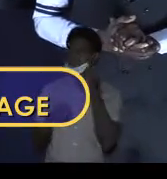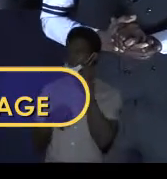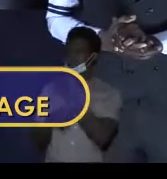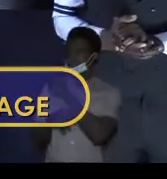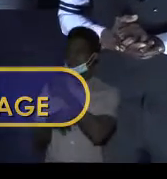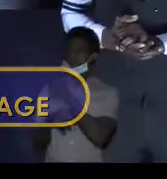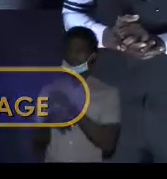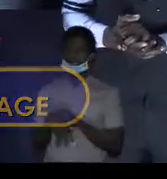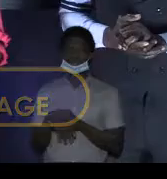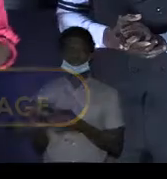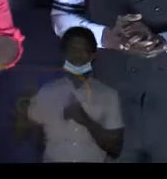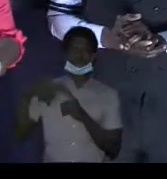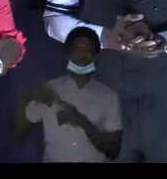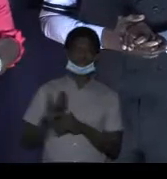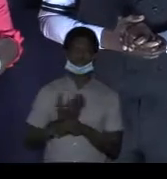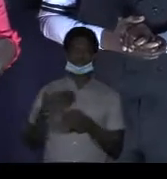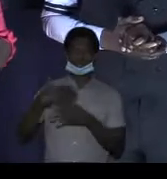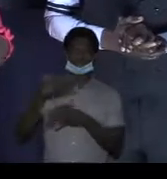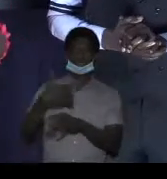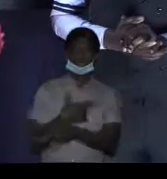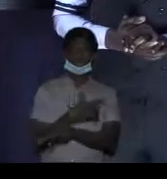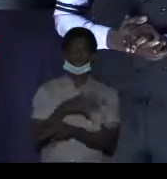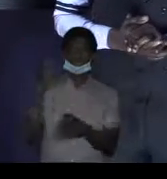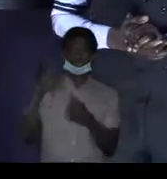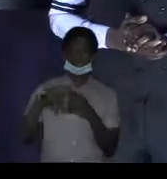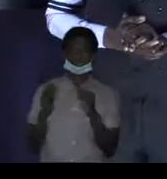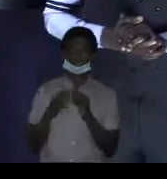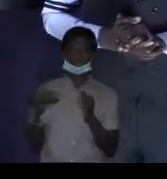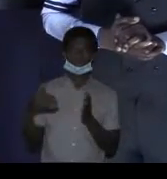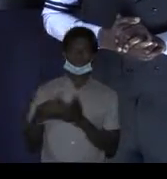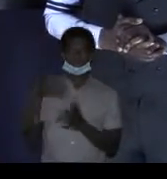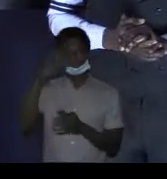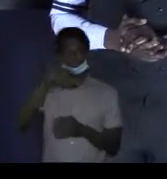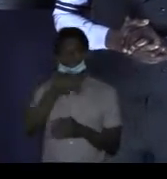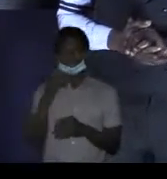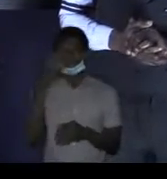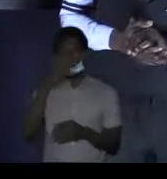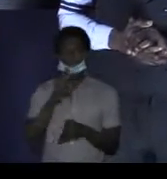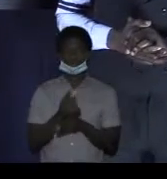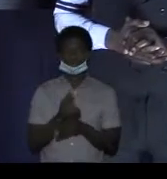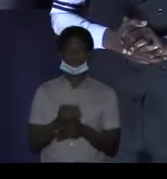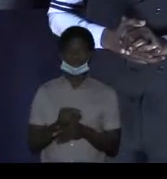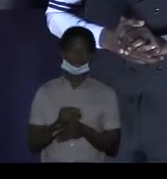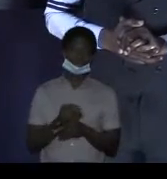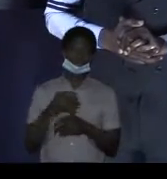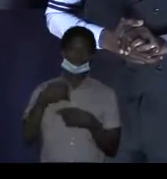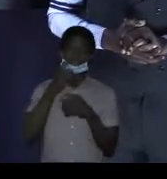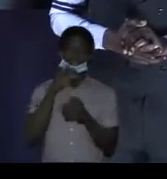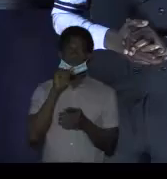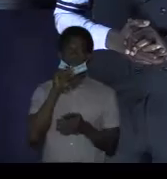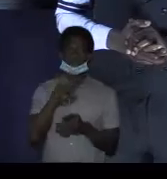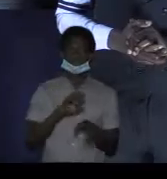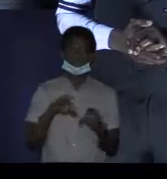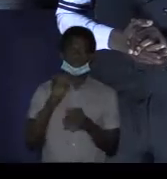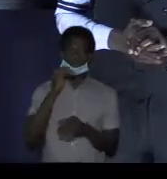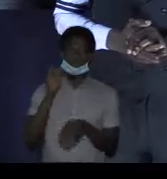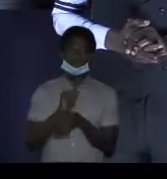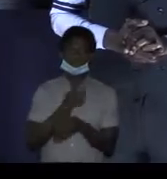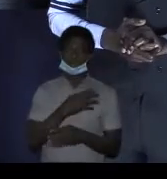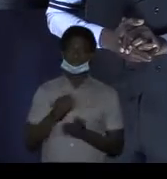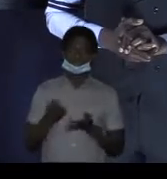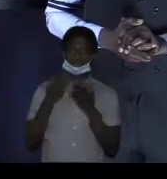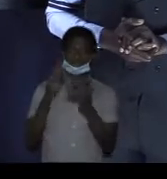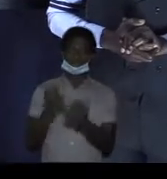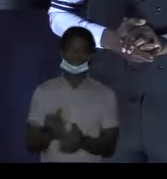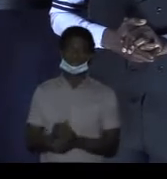screen. Until our next lesson, when we shall meet again for another beautifully packaged edition, make sure you do your